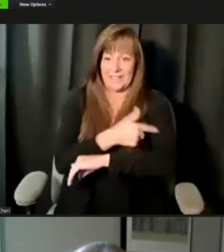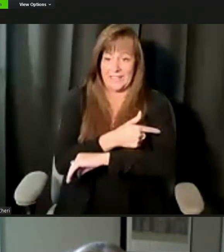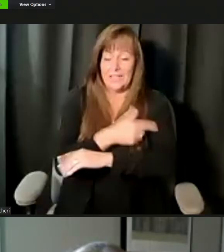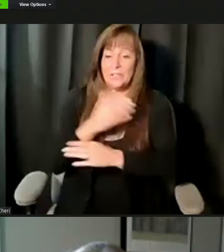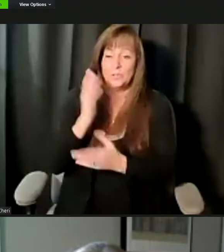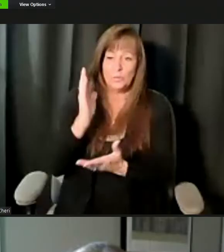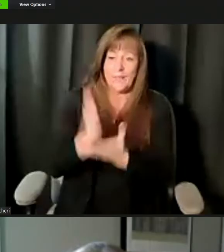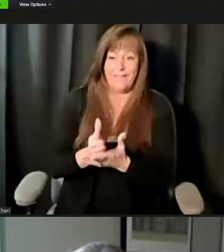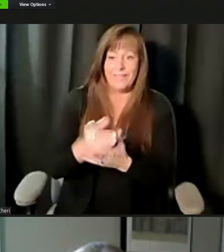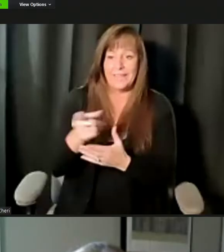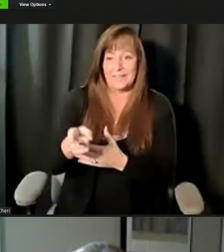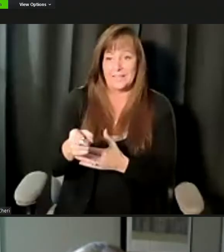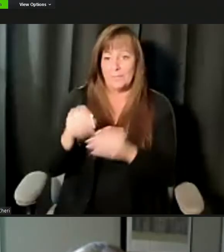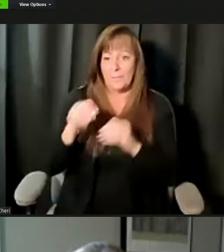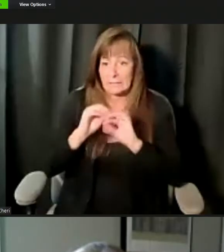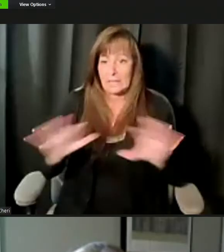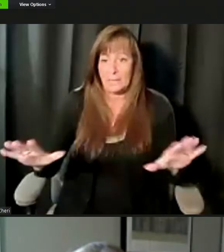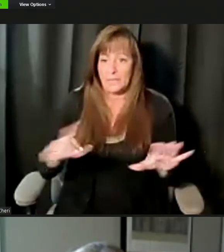possible.